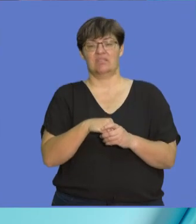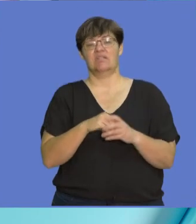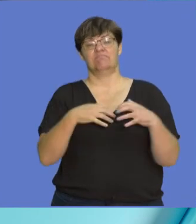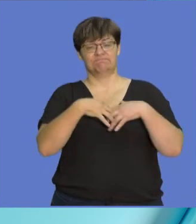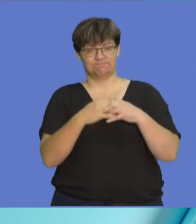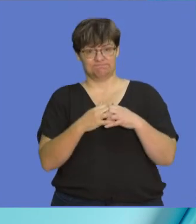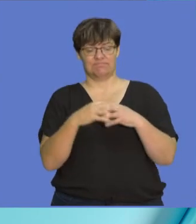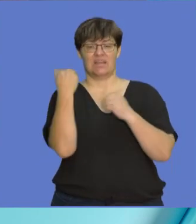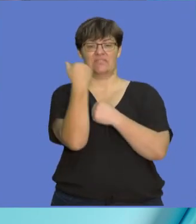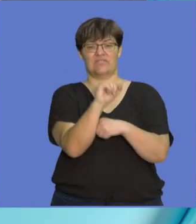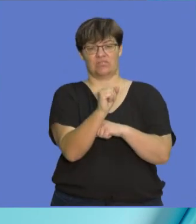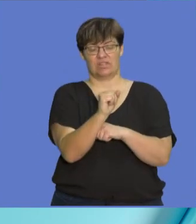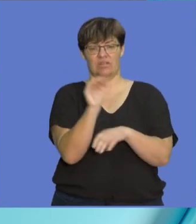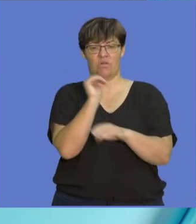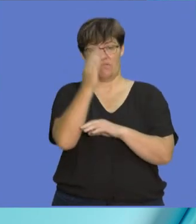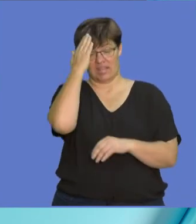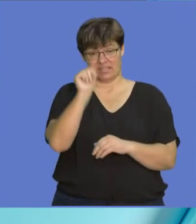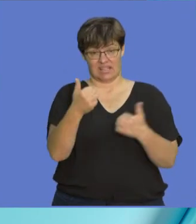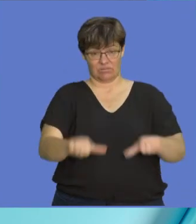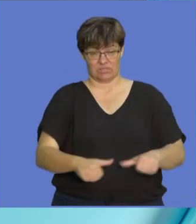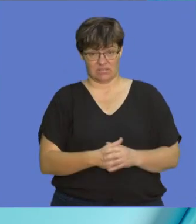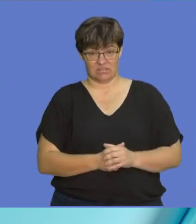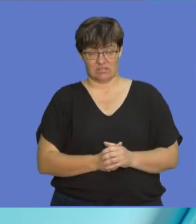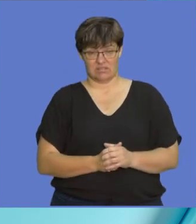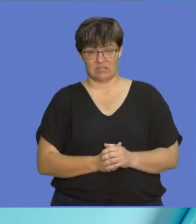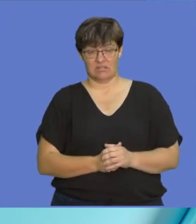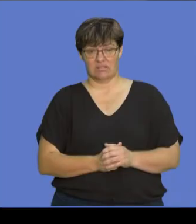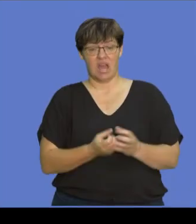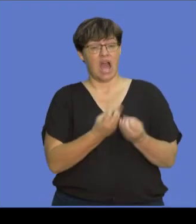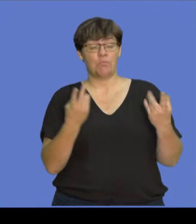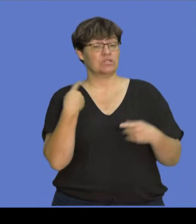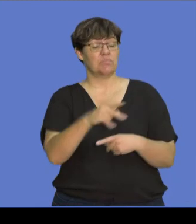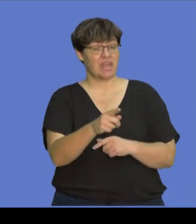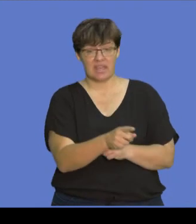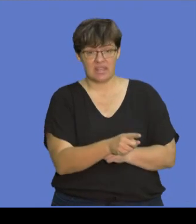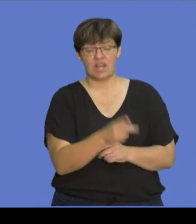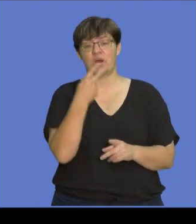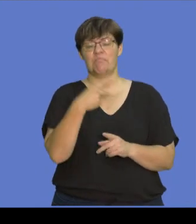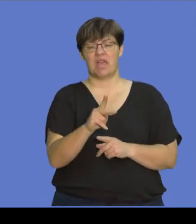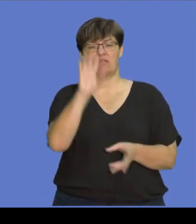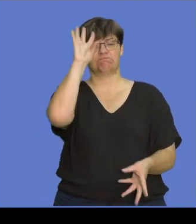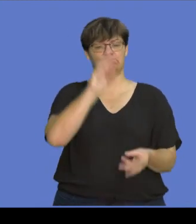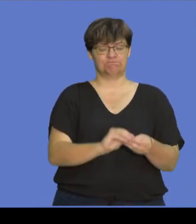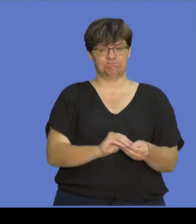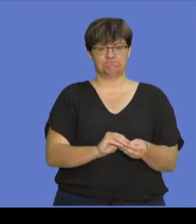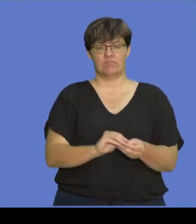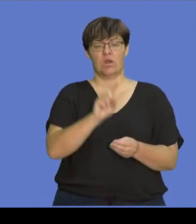your factory overheads account. How much did you pay your factory foreman? You paid them a total of